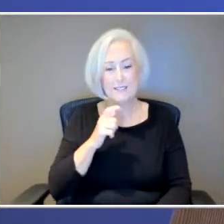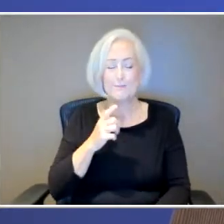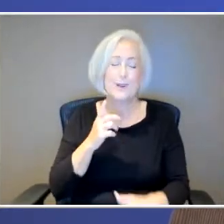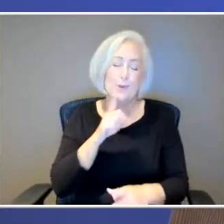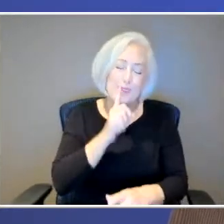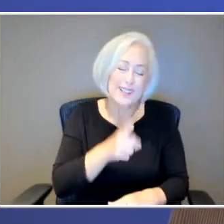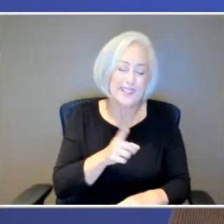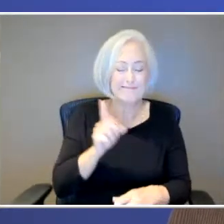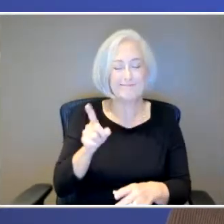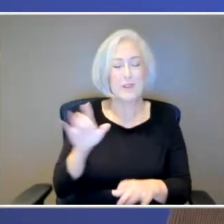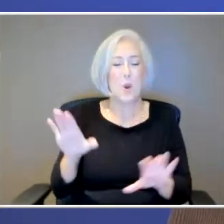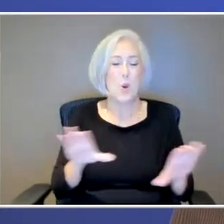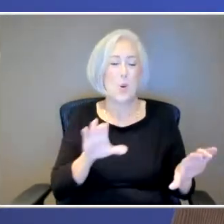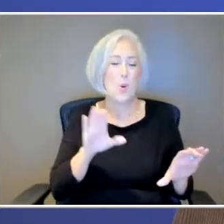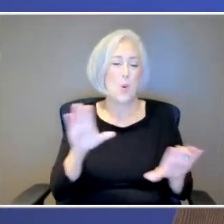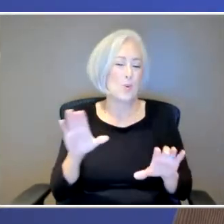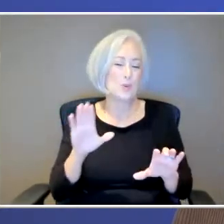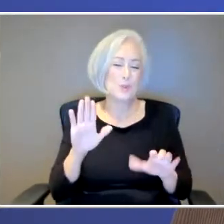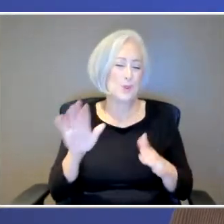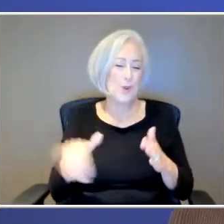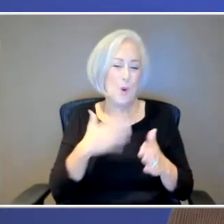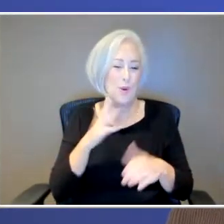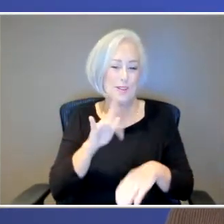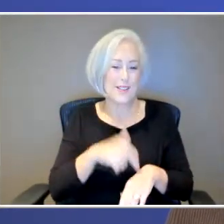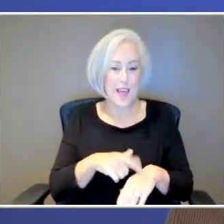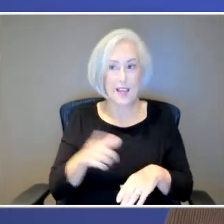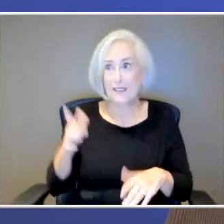as whenever she's sick, nobody knows it